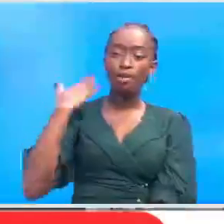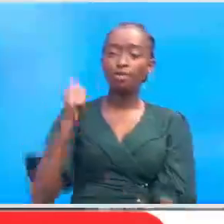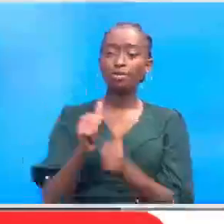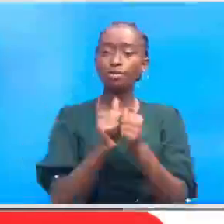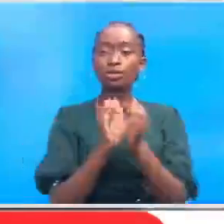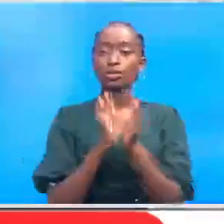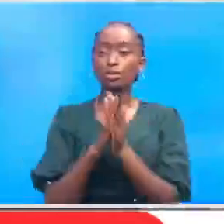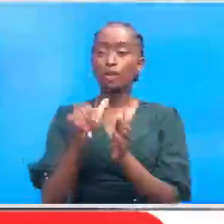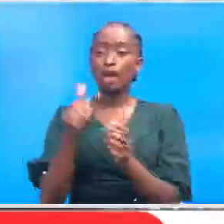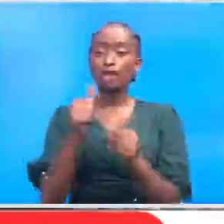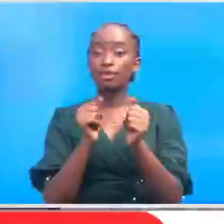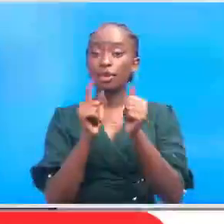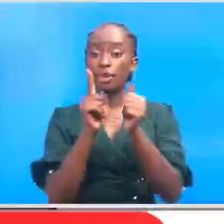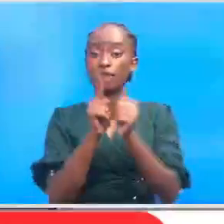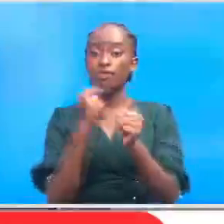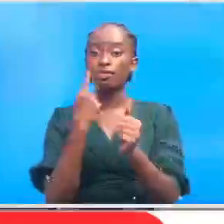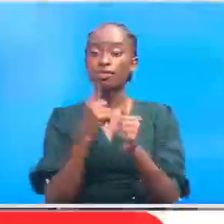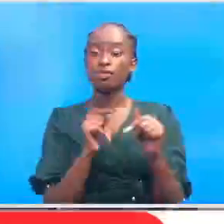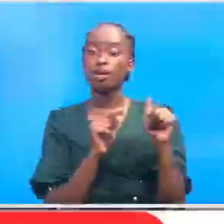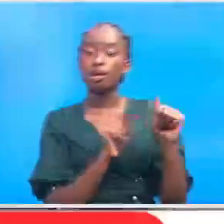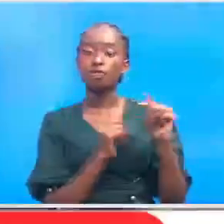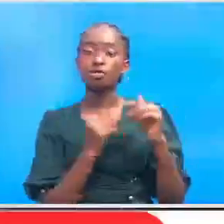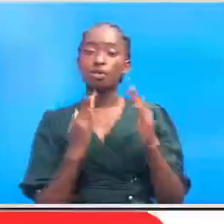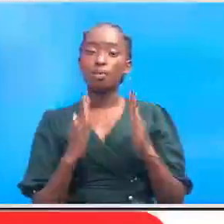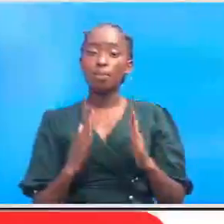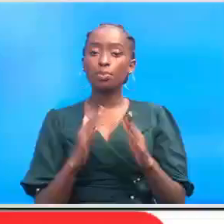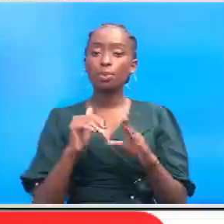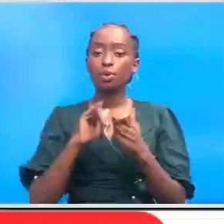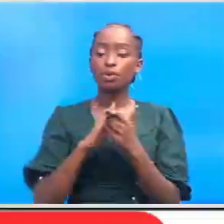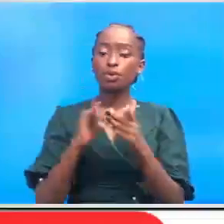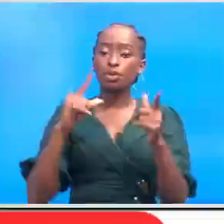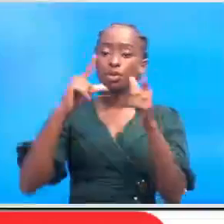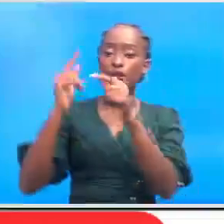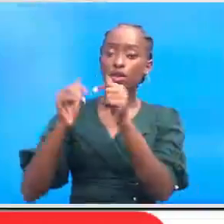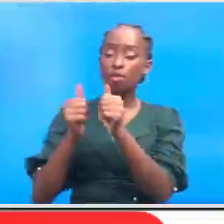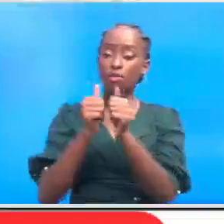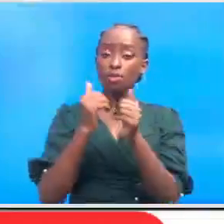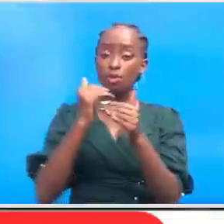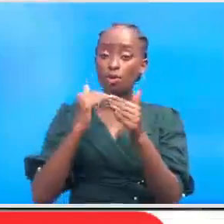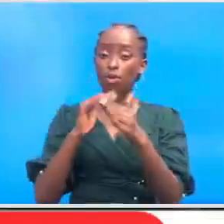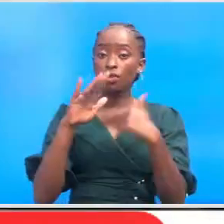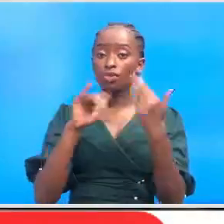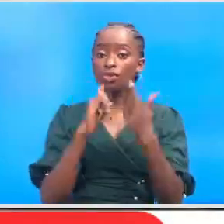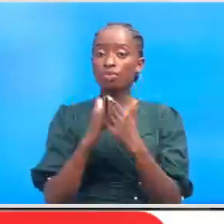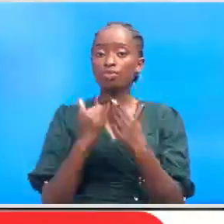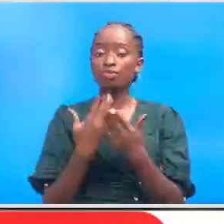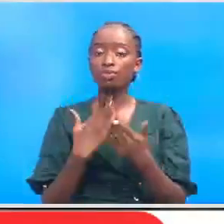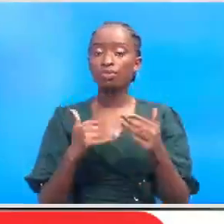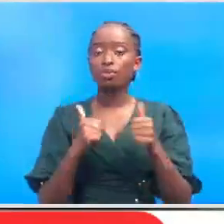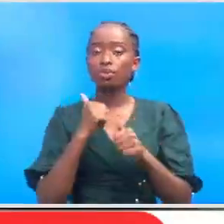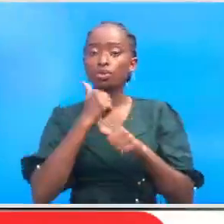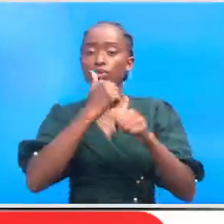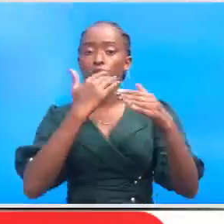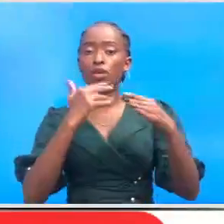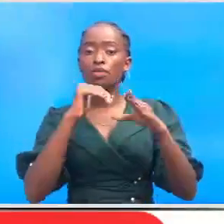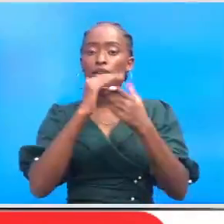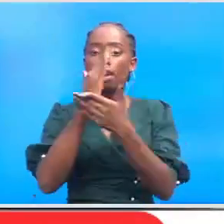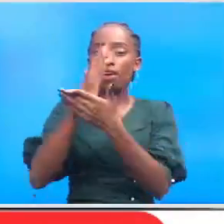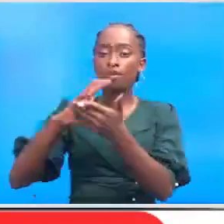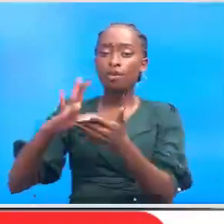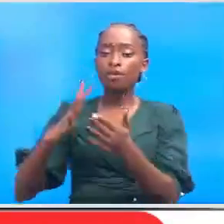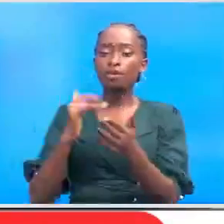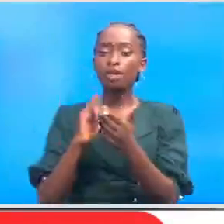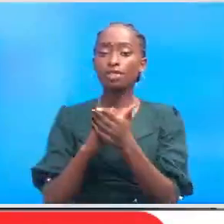other 11 co-accused persons, appeared for trial for crimes that they allegedly committed in Bahati sub-county, Nakuru